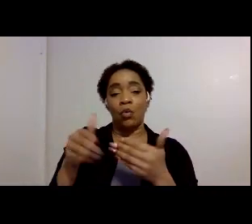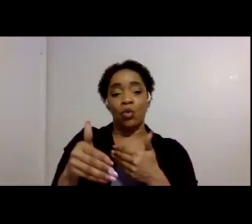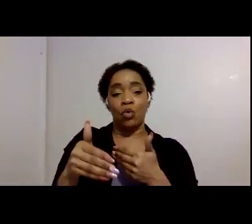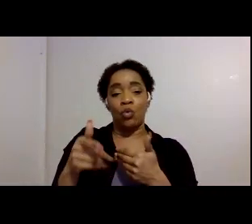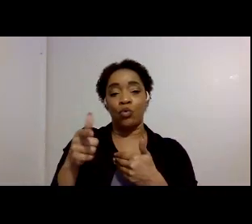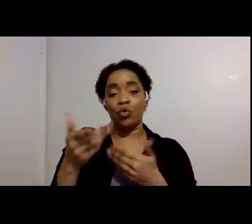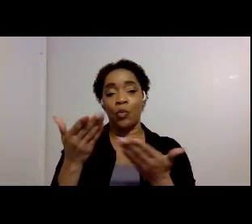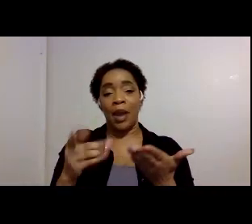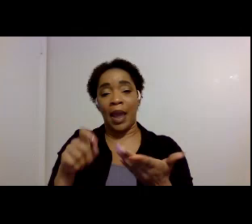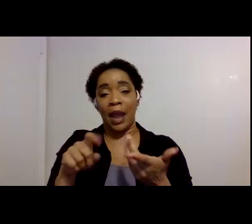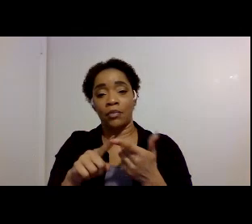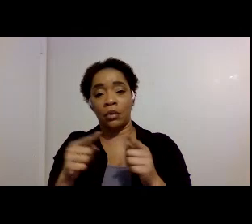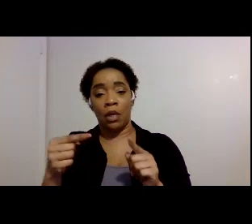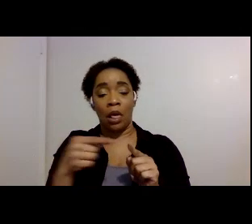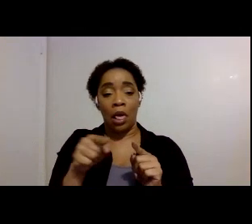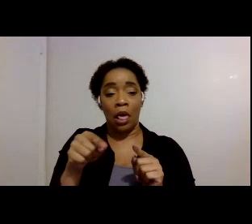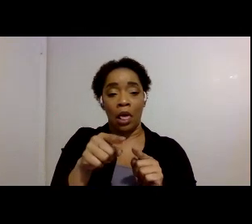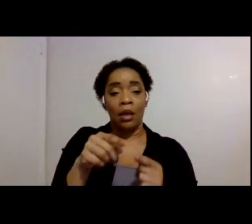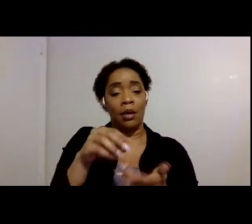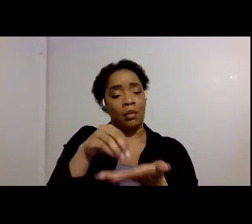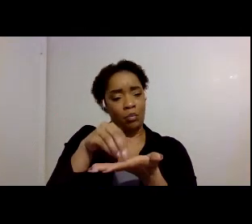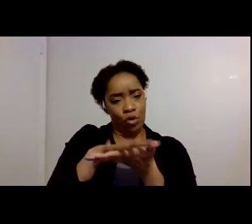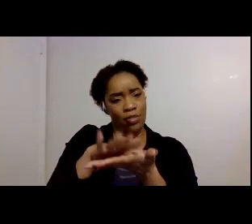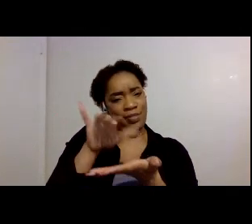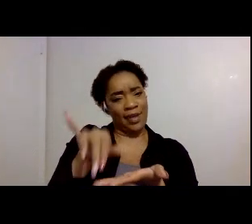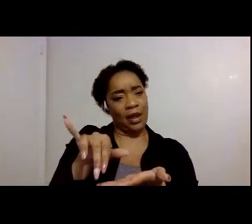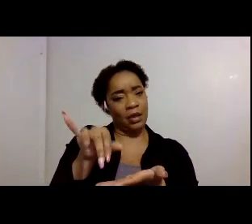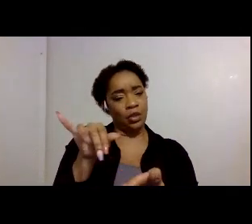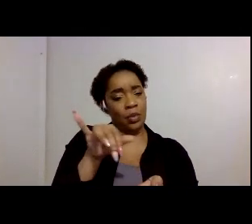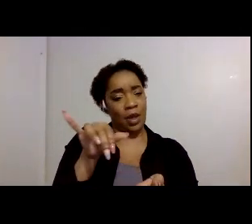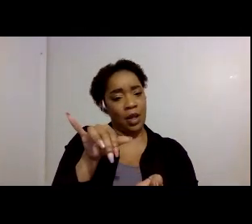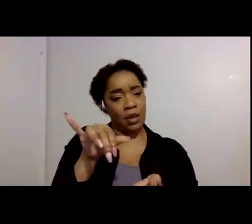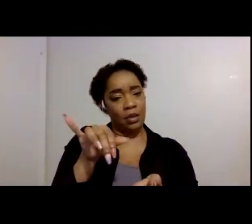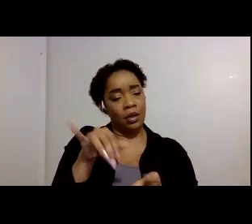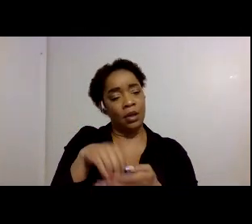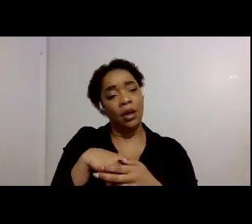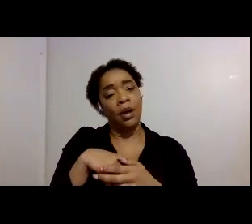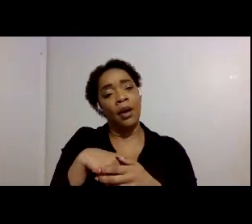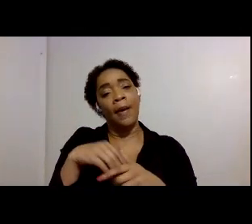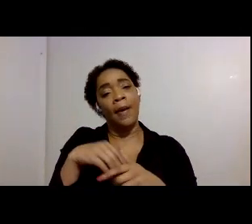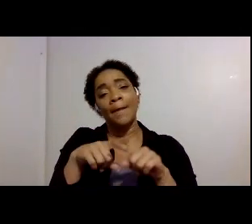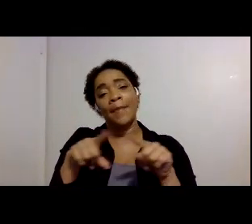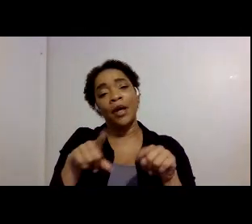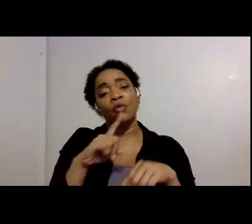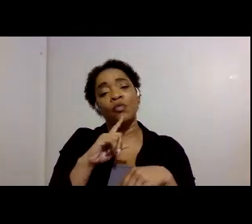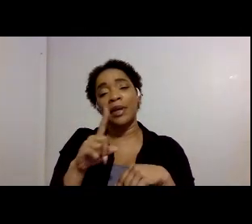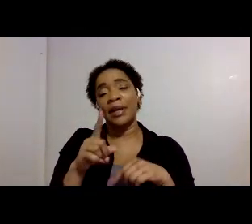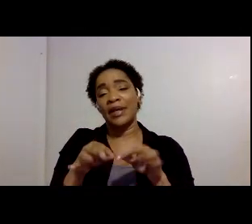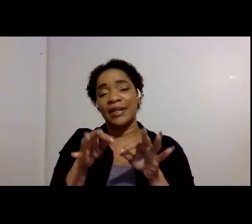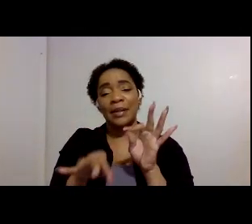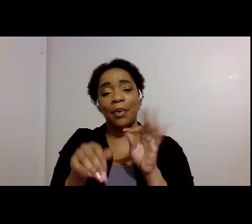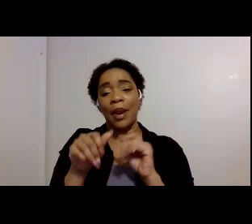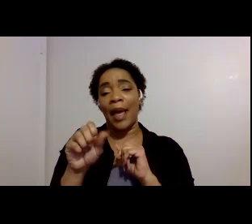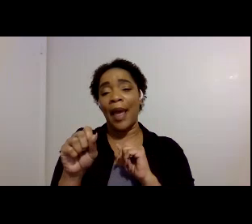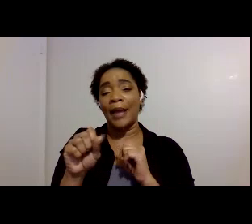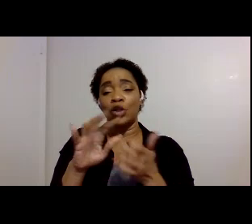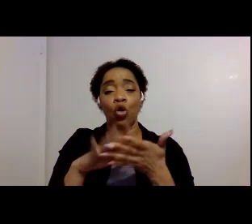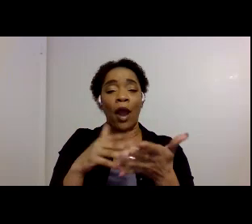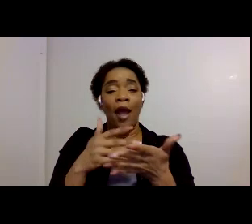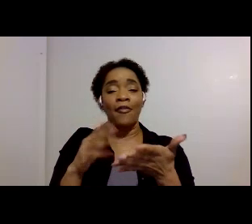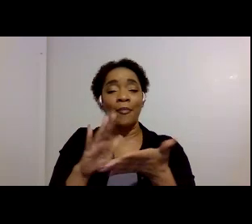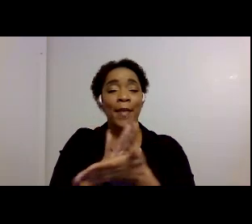your way around, also put that in the plan. But like I said, you can do it as simple as graph paper and a ruler, or you can be as